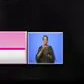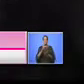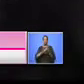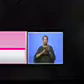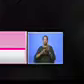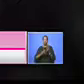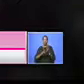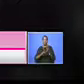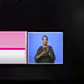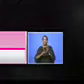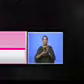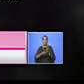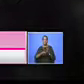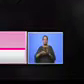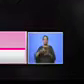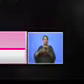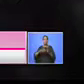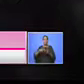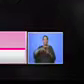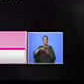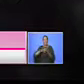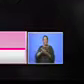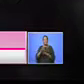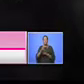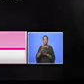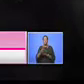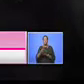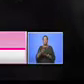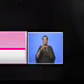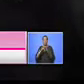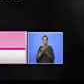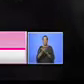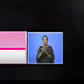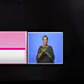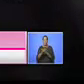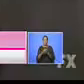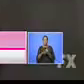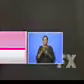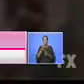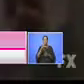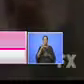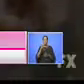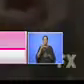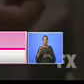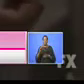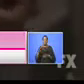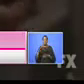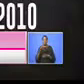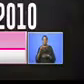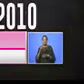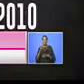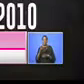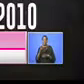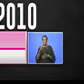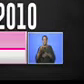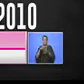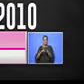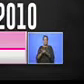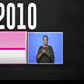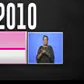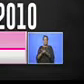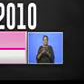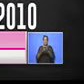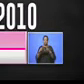in 2011, 11 in 2012, and 6 in 2013. Regarding suicide attempts,